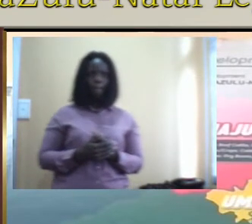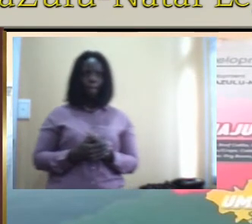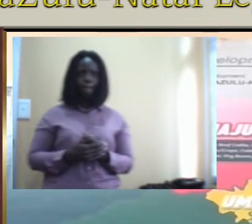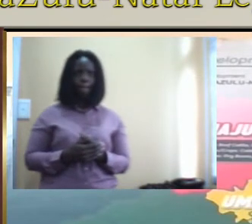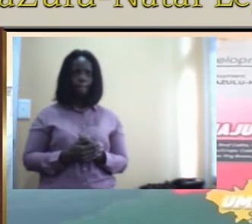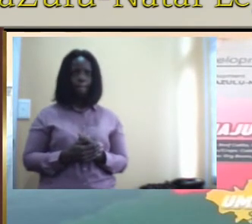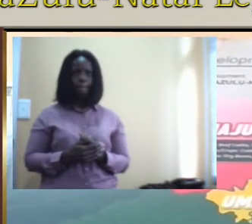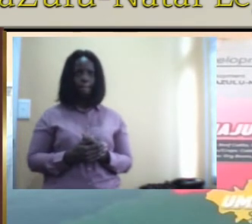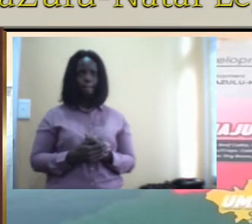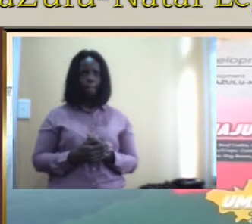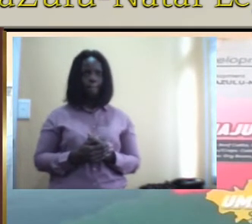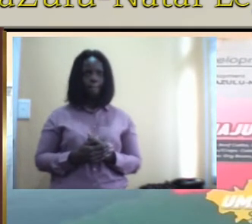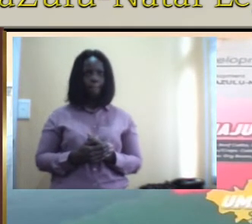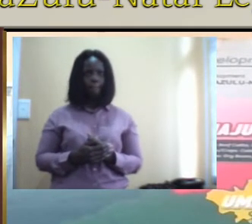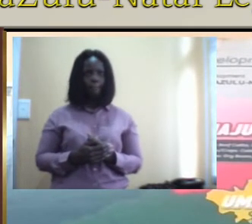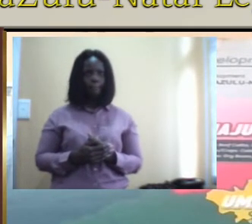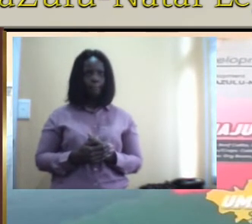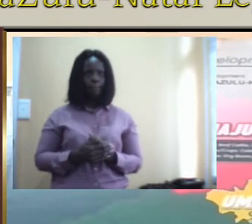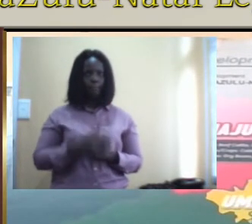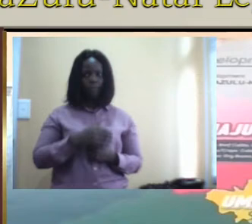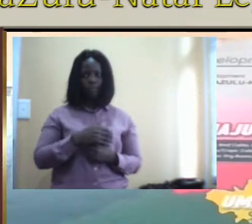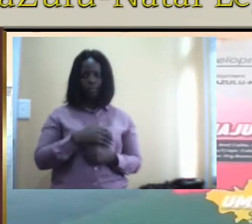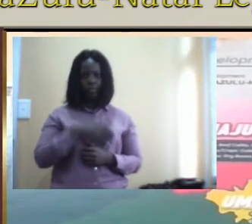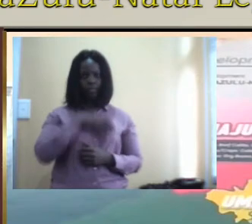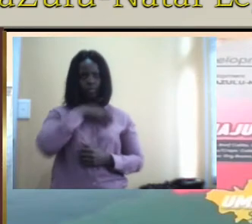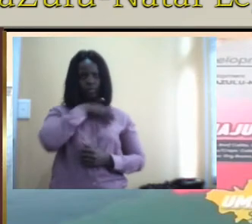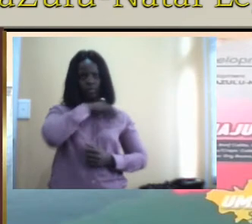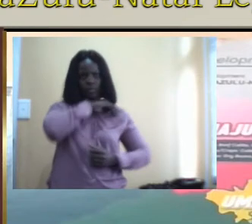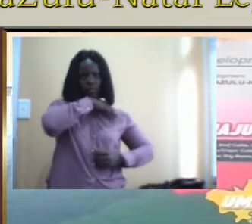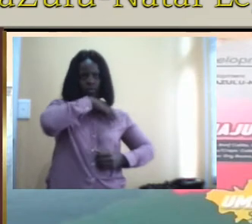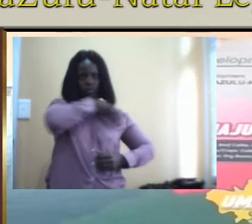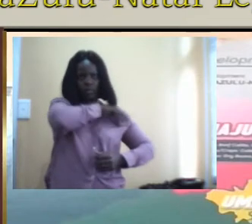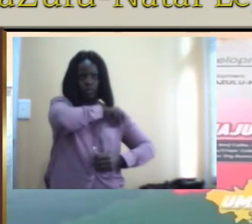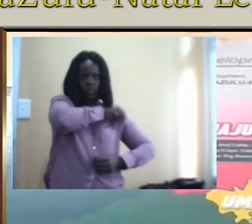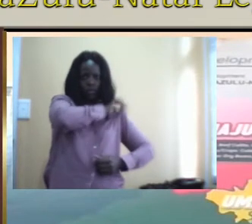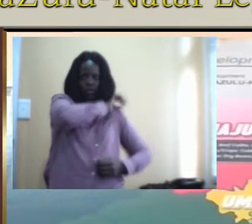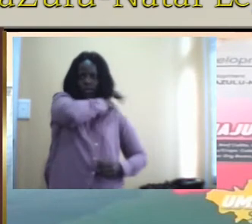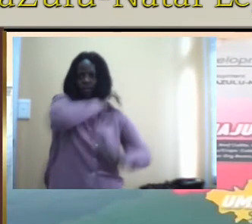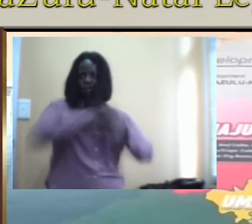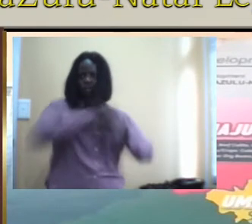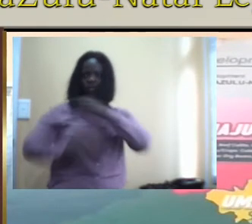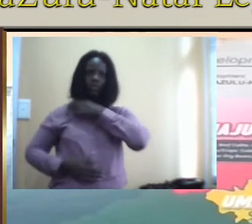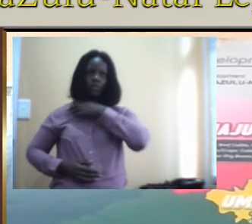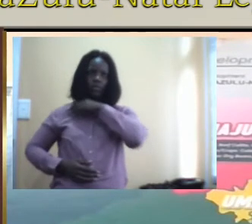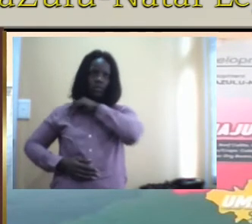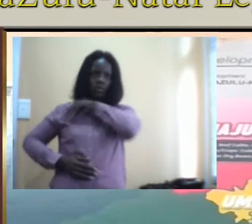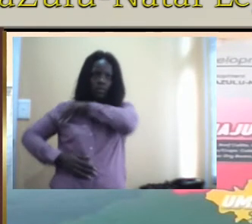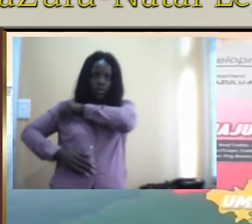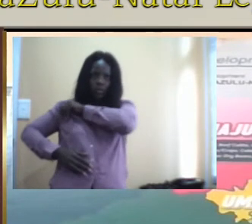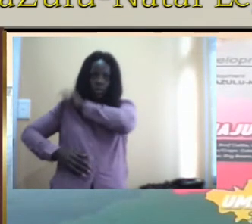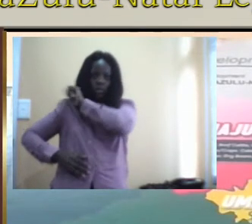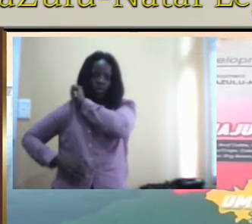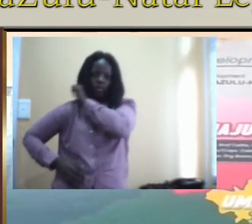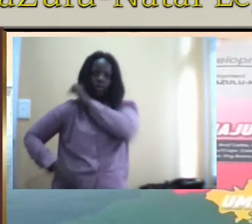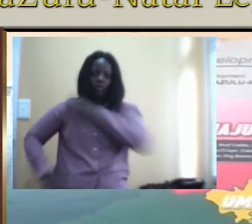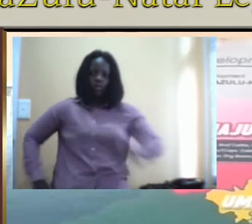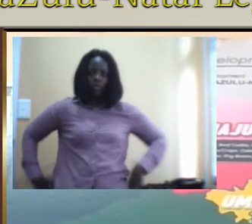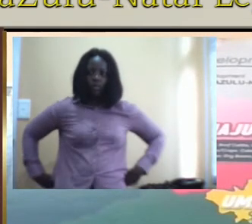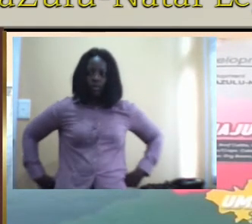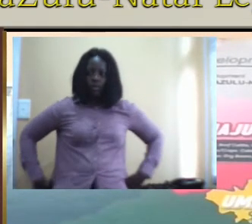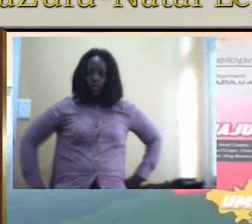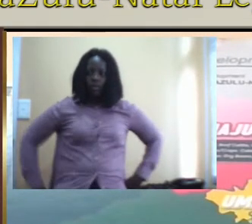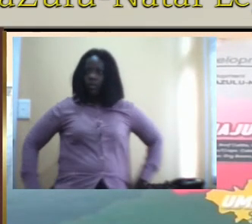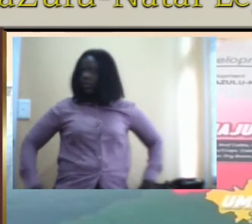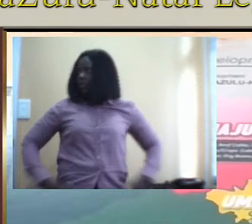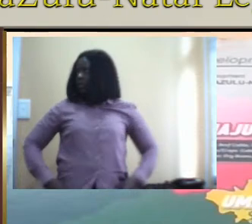product. The current situation where we import more than we've produced, we need to change that. We